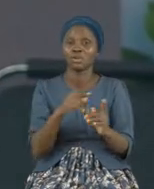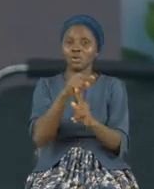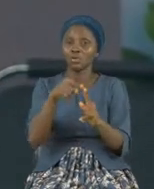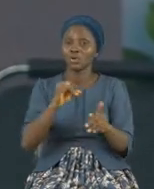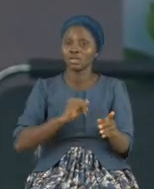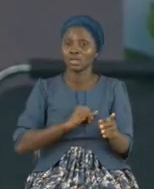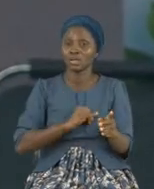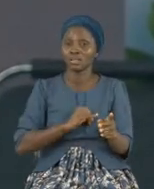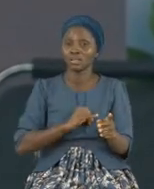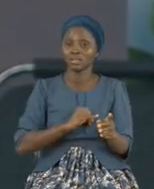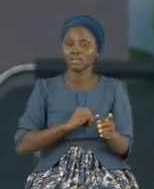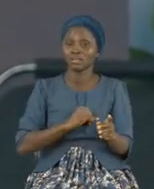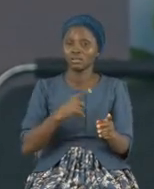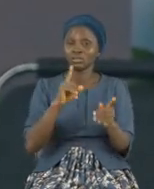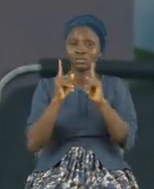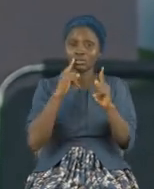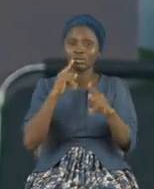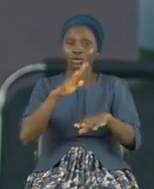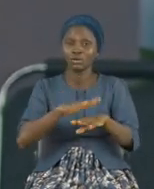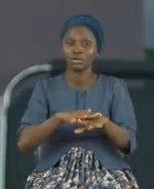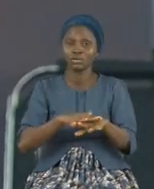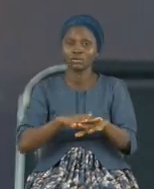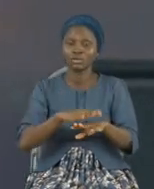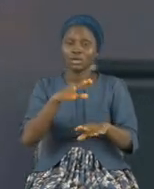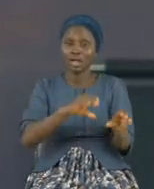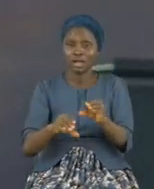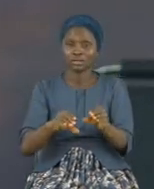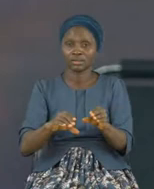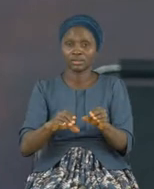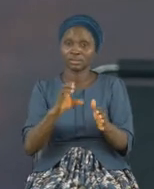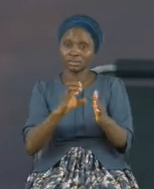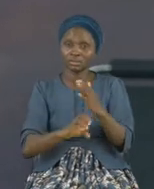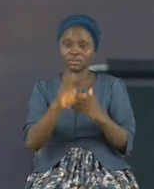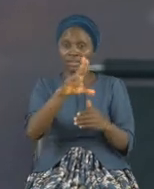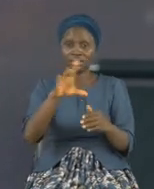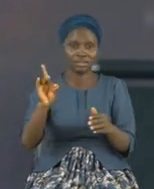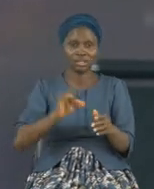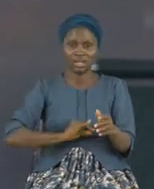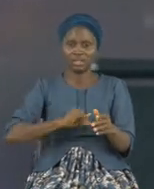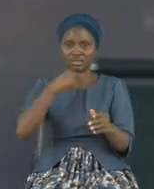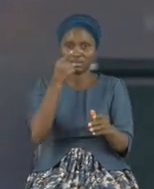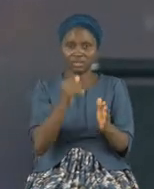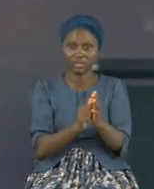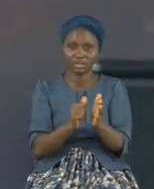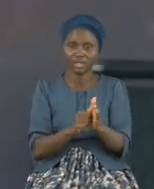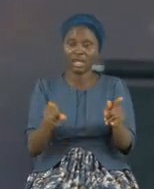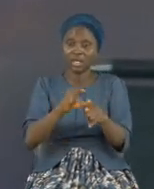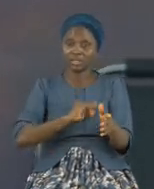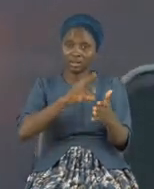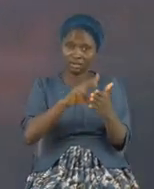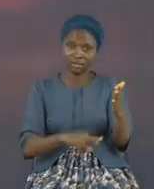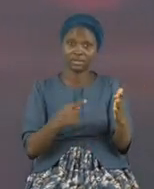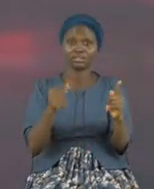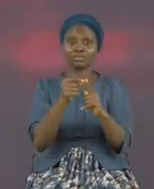commented on Acts 10:38. I said, as I read the word, how